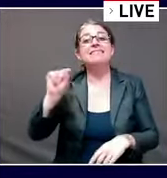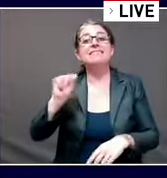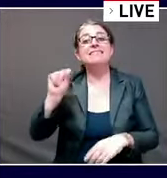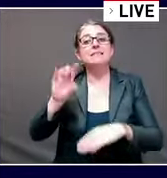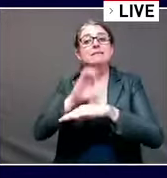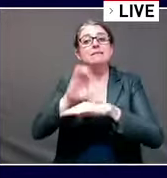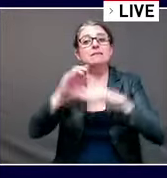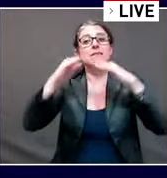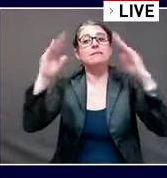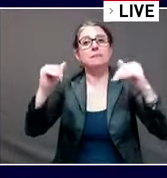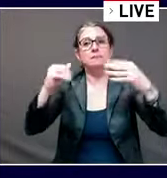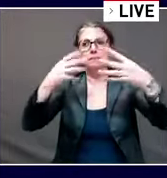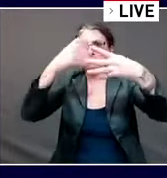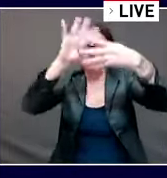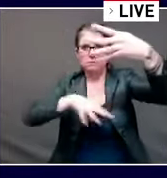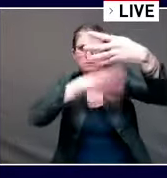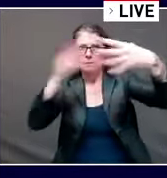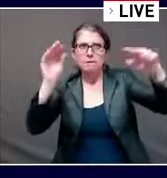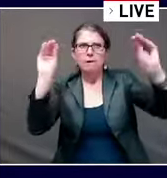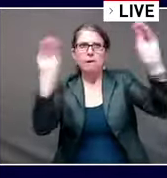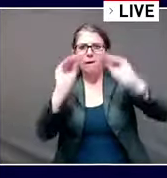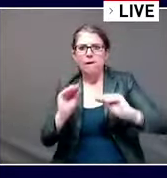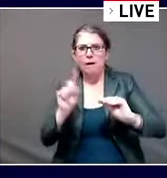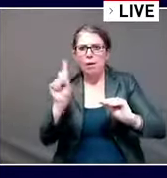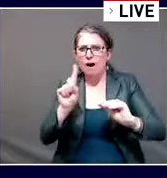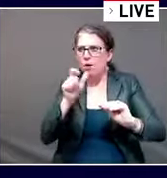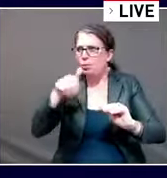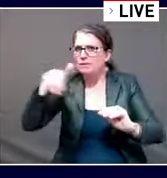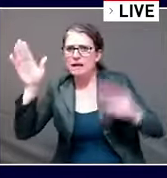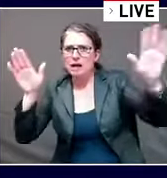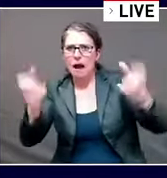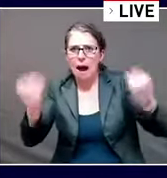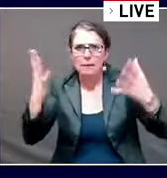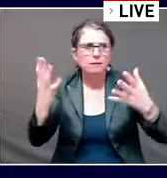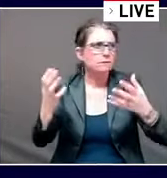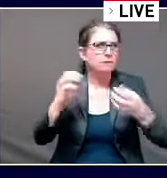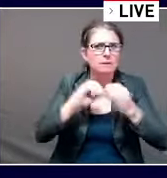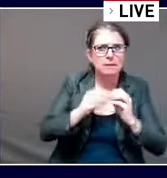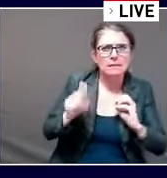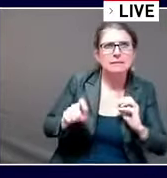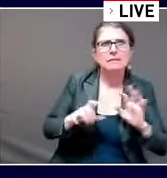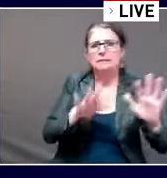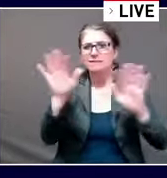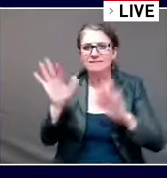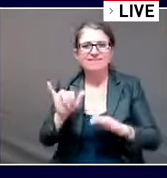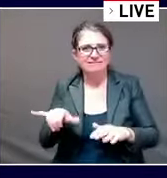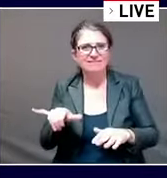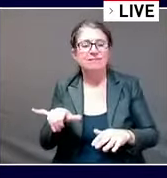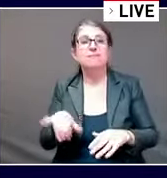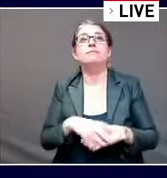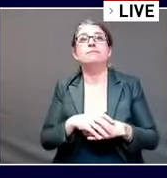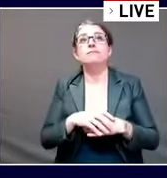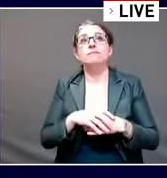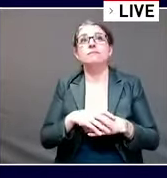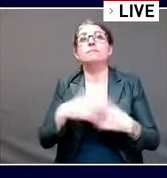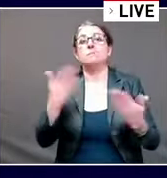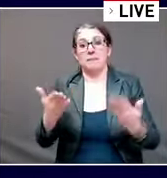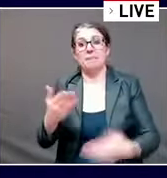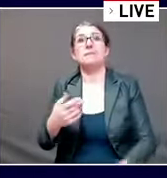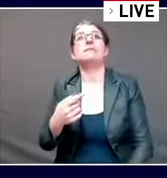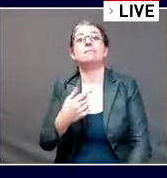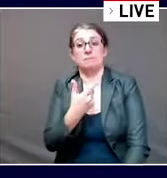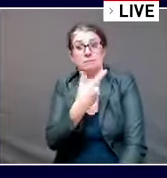them that they've got to come back in 21 or 28 days to get their second dose. All of this is really critical to making sure we